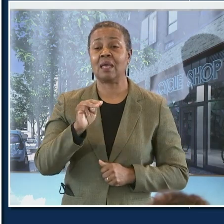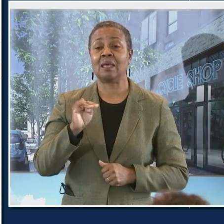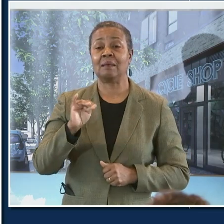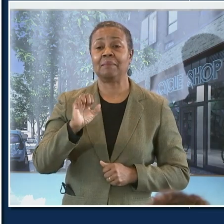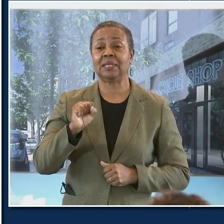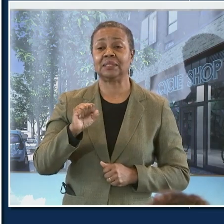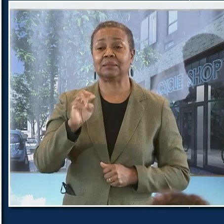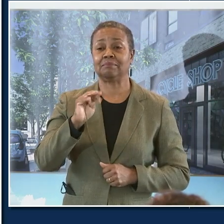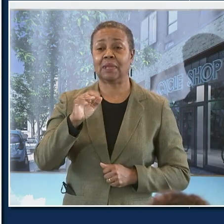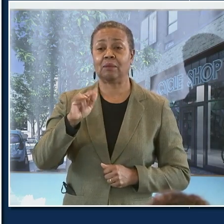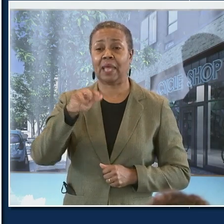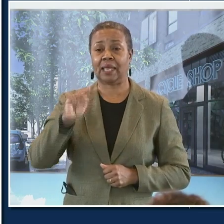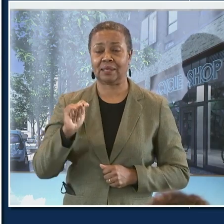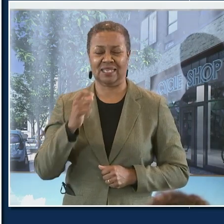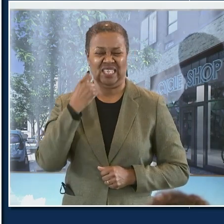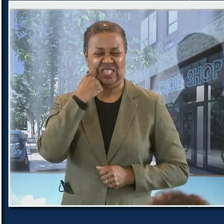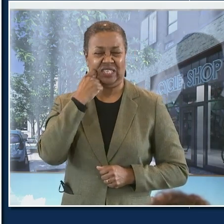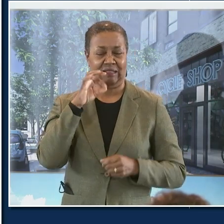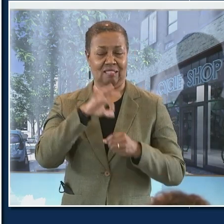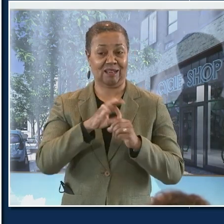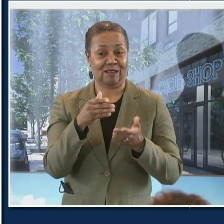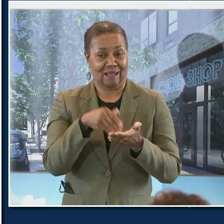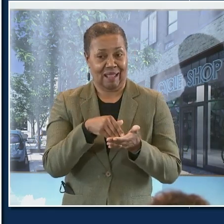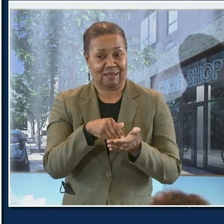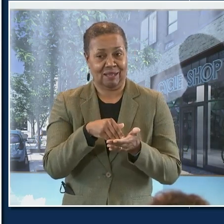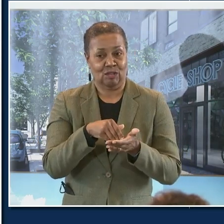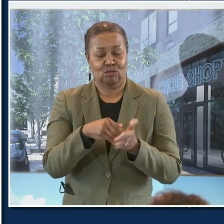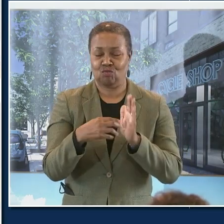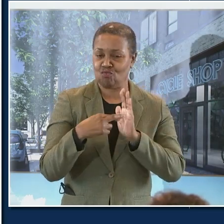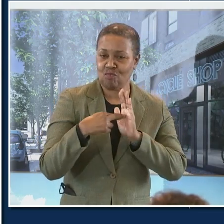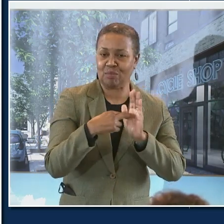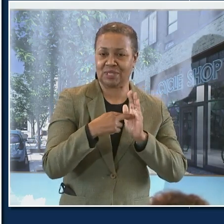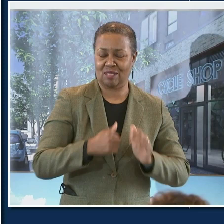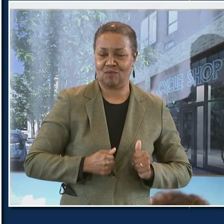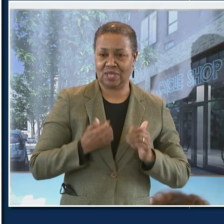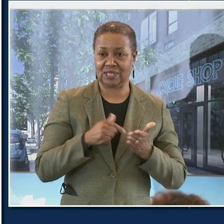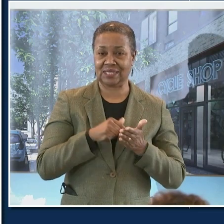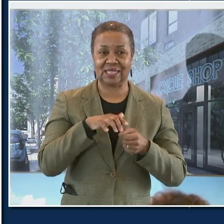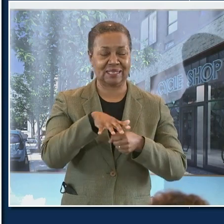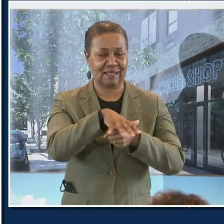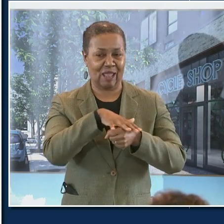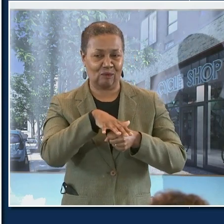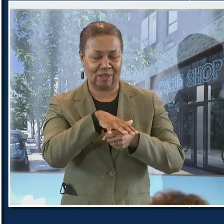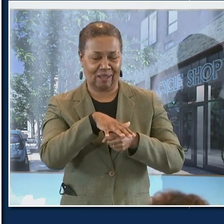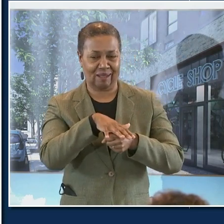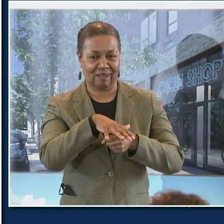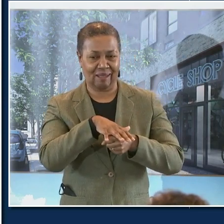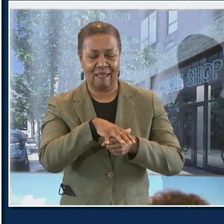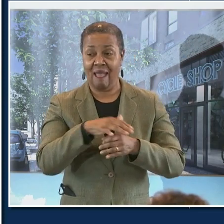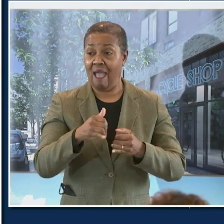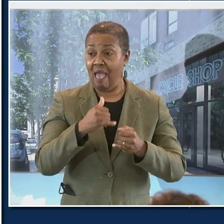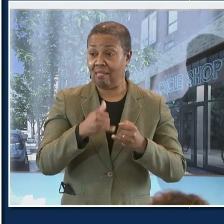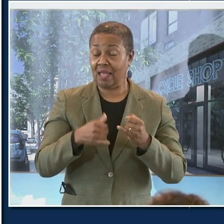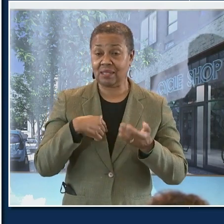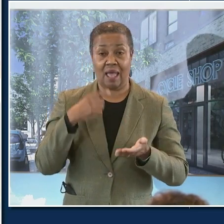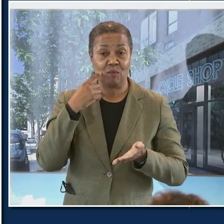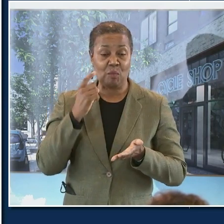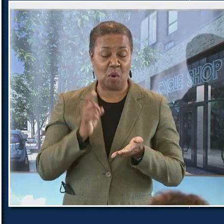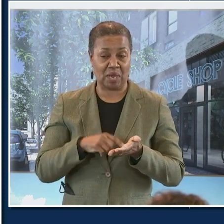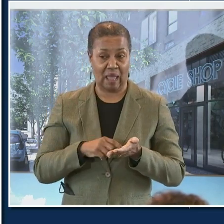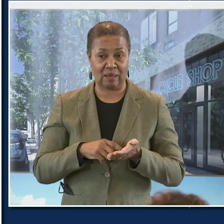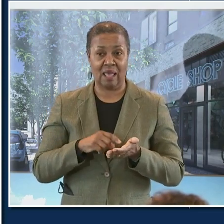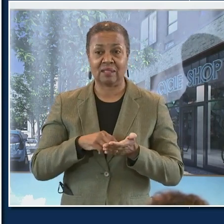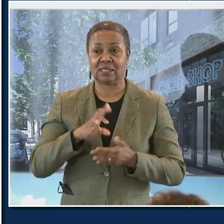Baggett, who was just reelected as the voice of residents in this area. And then lastly, I will point out